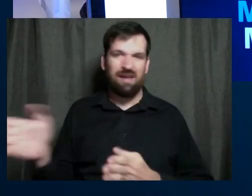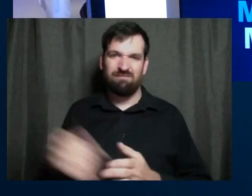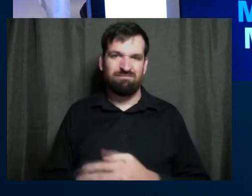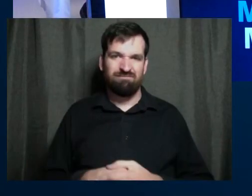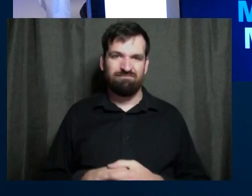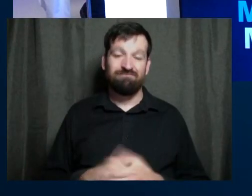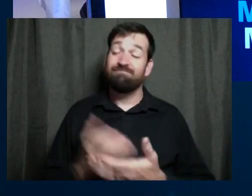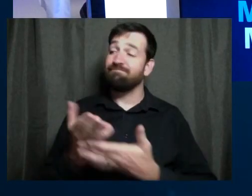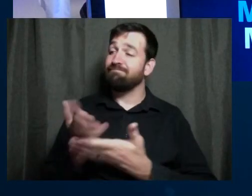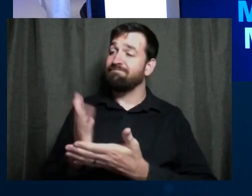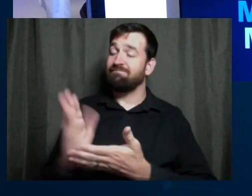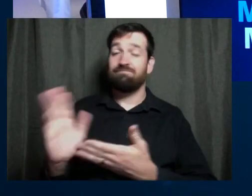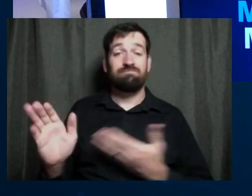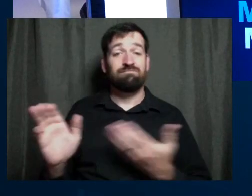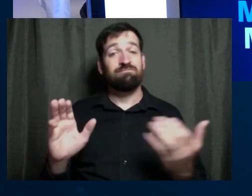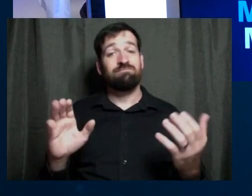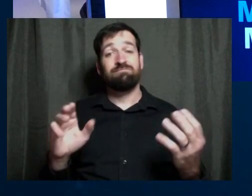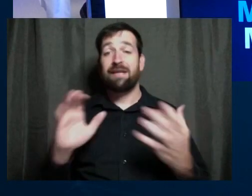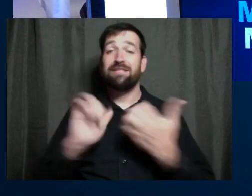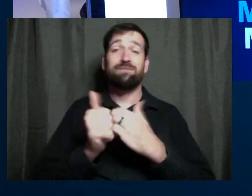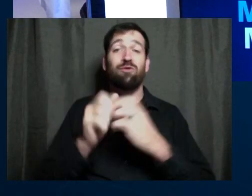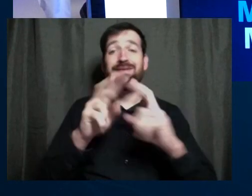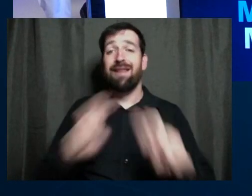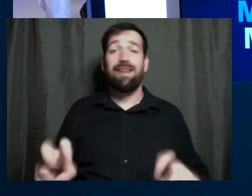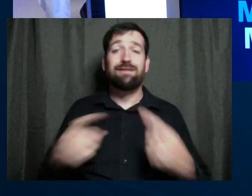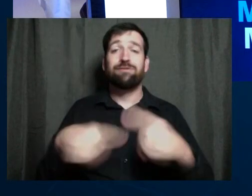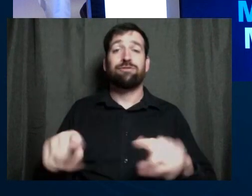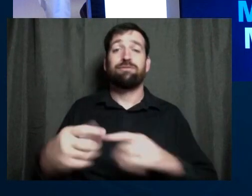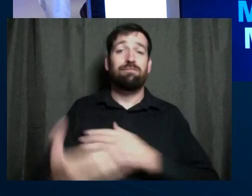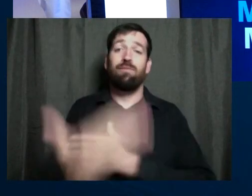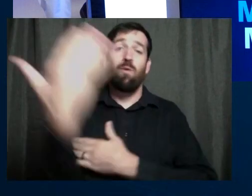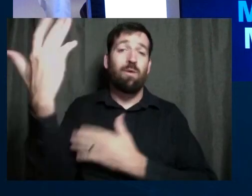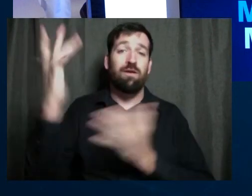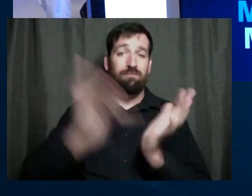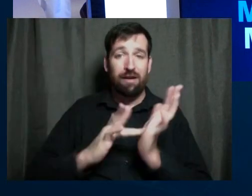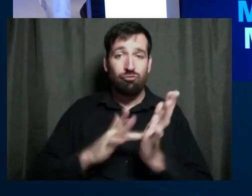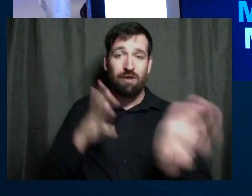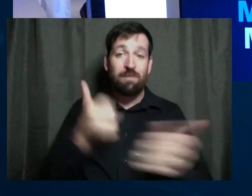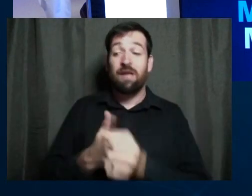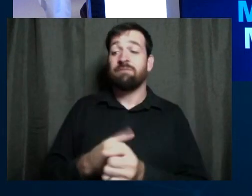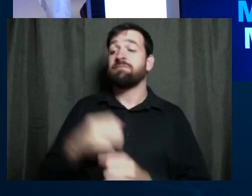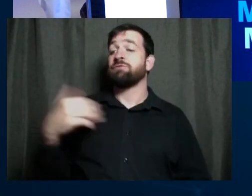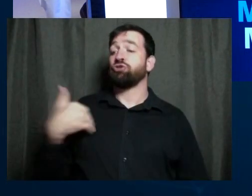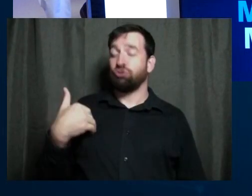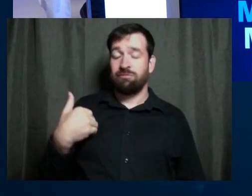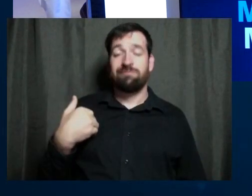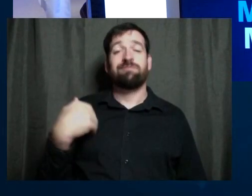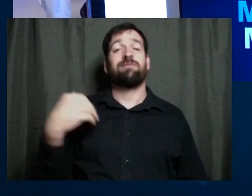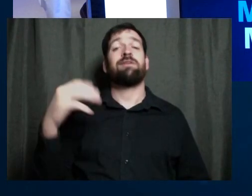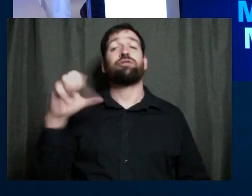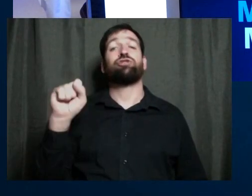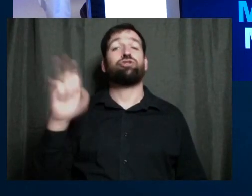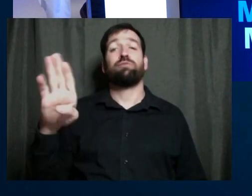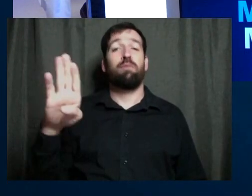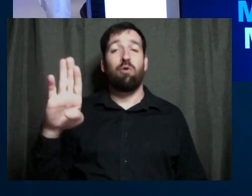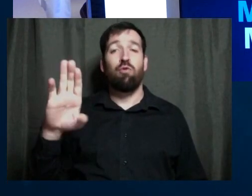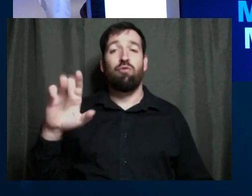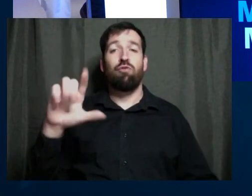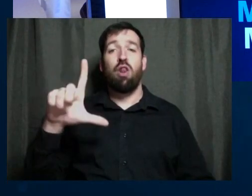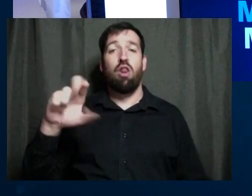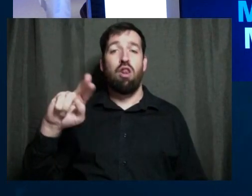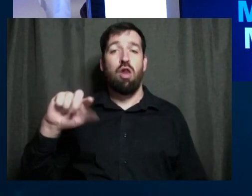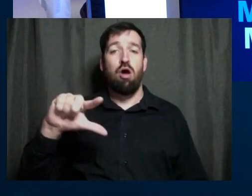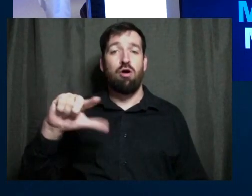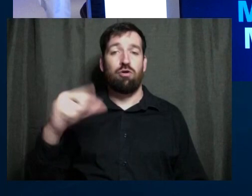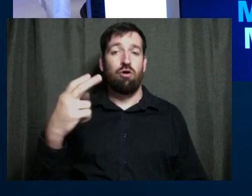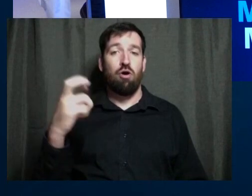So All right. sports analysis in the morning medical update. The Chiefs have long haul syndrome from the Super Bowls. I believe that to be true. Good